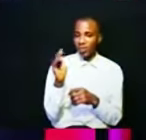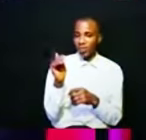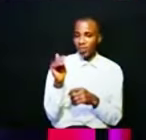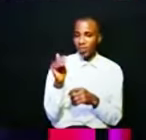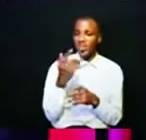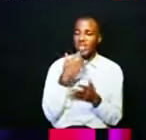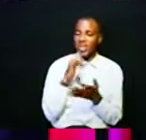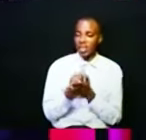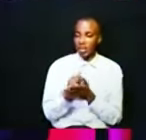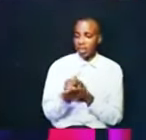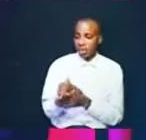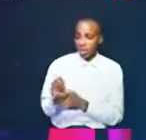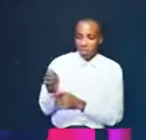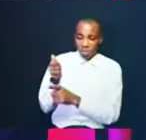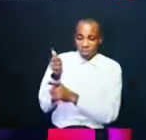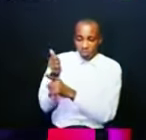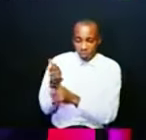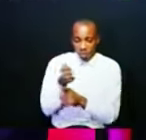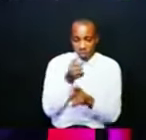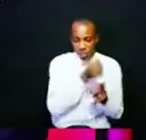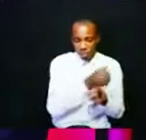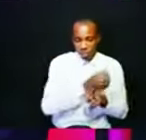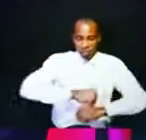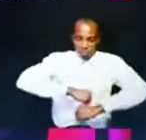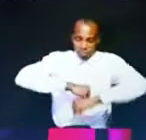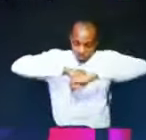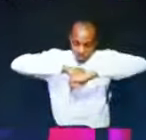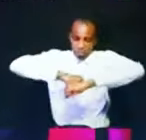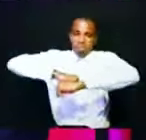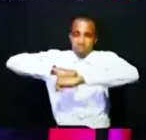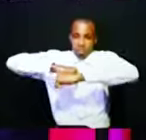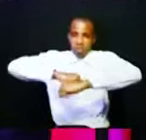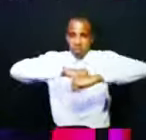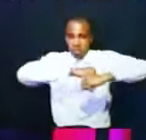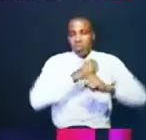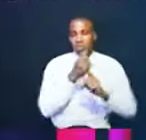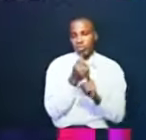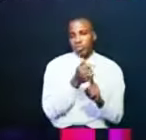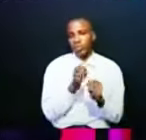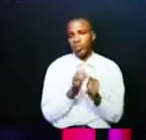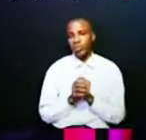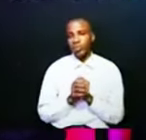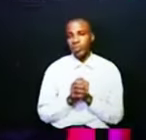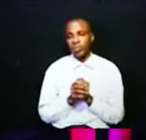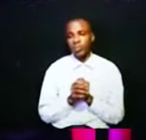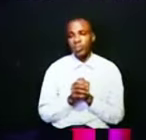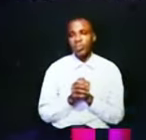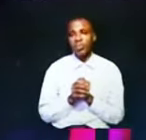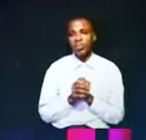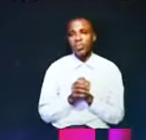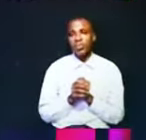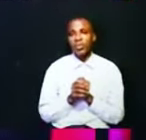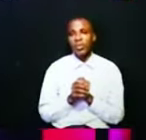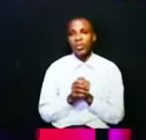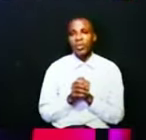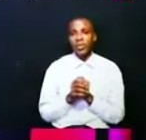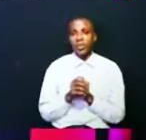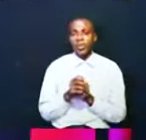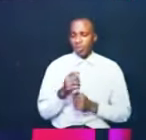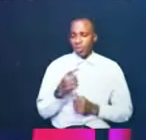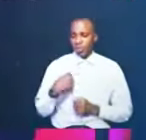in your spirit na me pe ewo nyimu dunnu pa ne se hwe wo hugie ana mo me hwe ye hugie ye honhum hello the